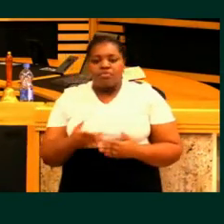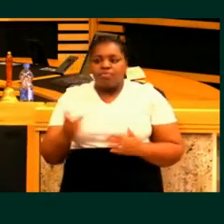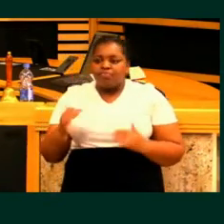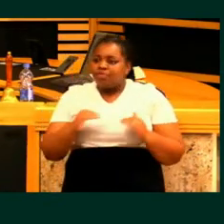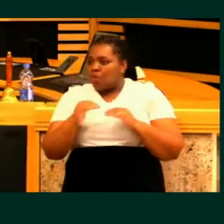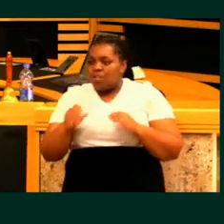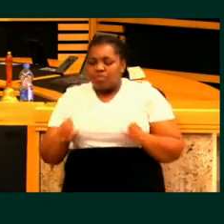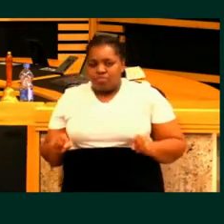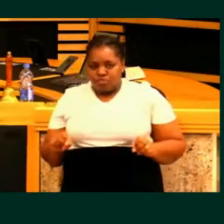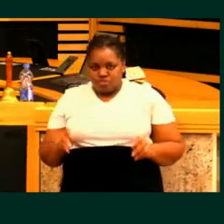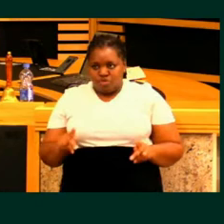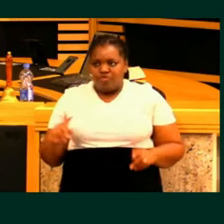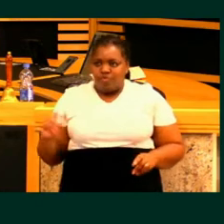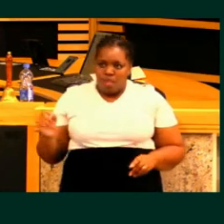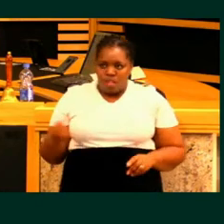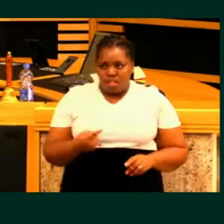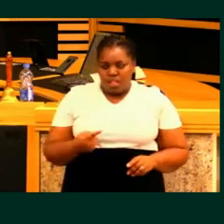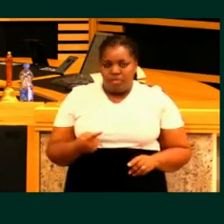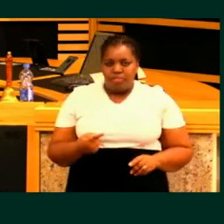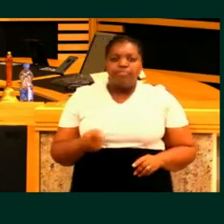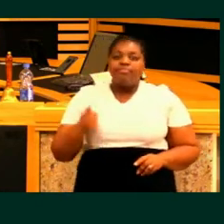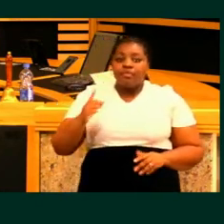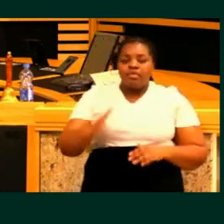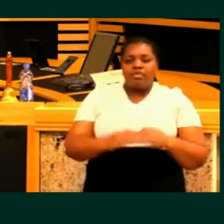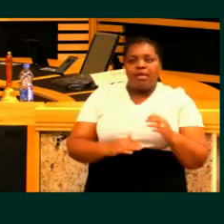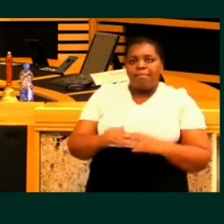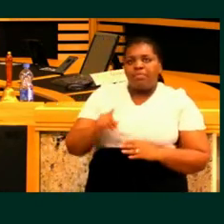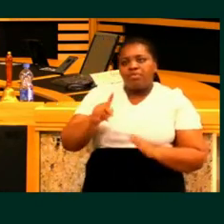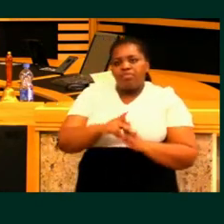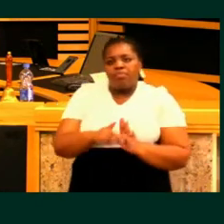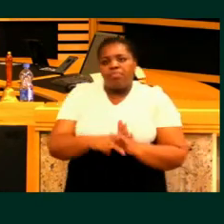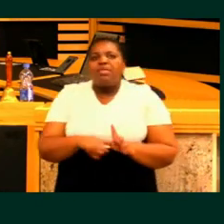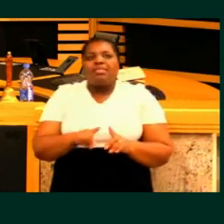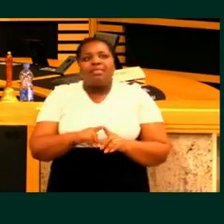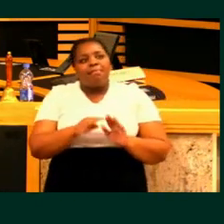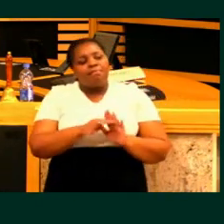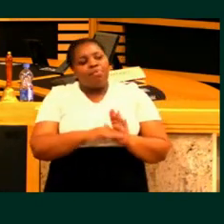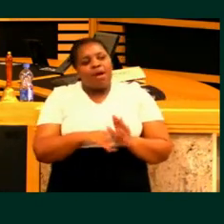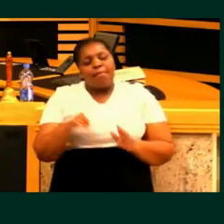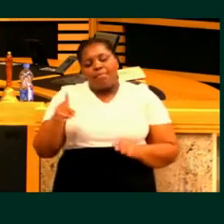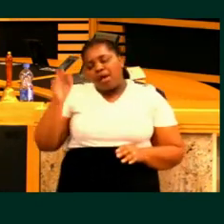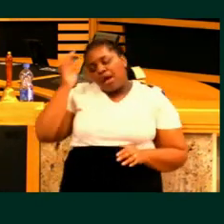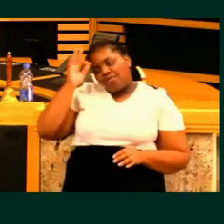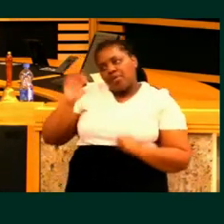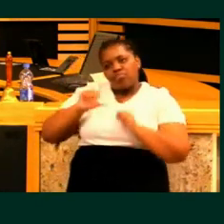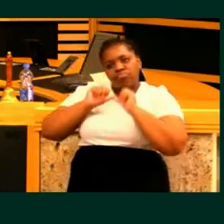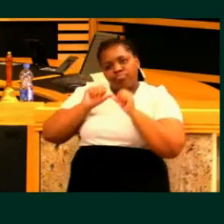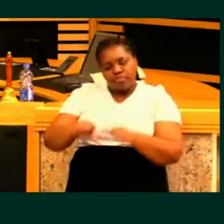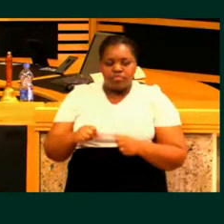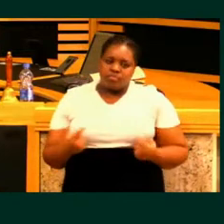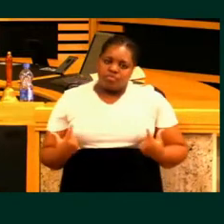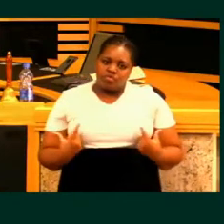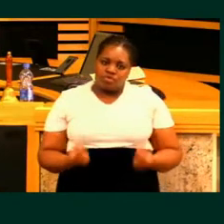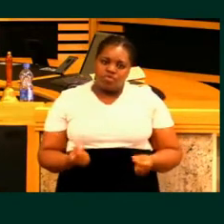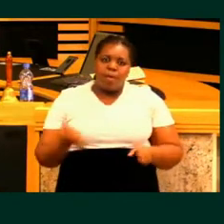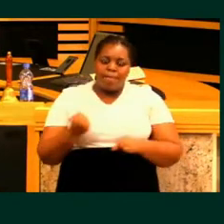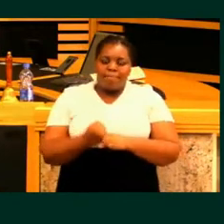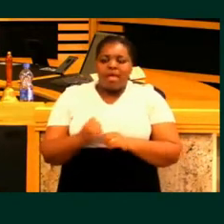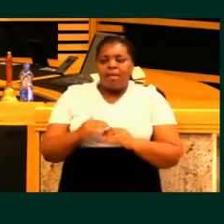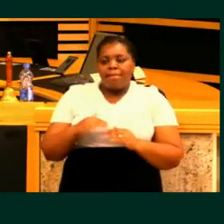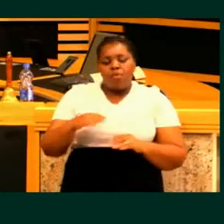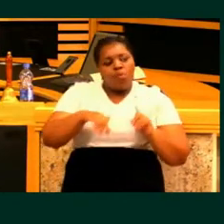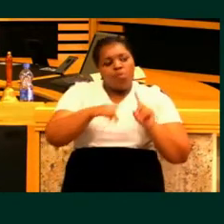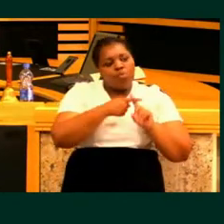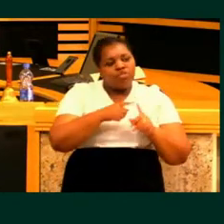opportunities for all it builds on the policies and programs that our government must continue to implement to make more positive and